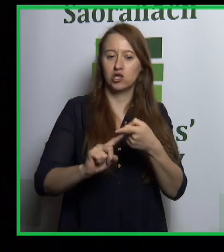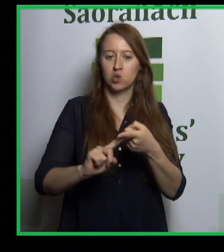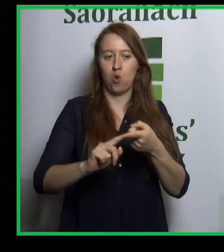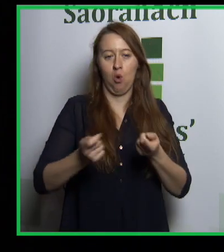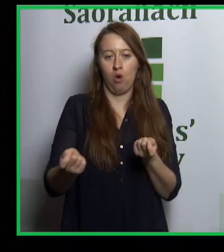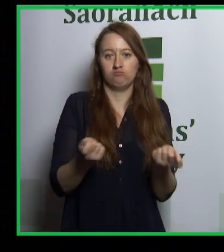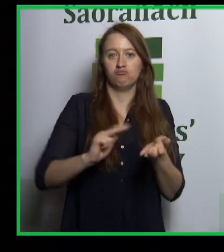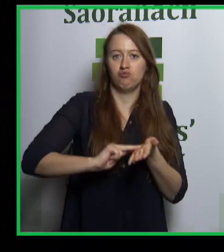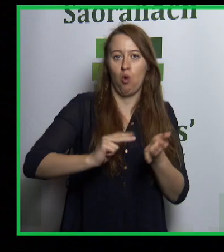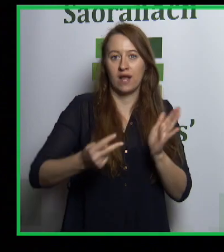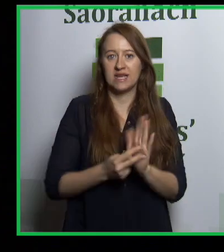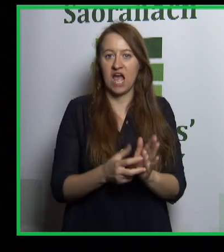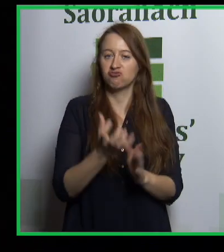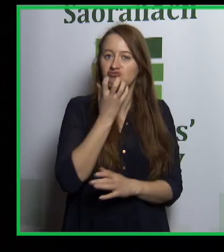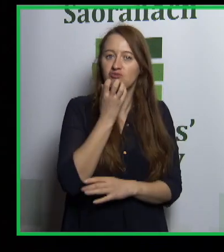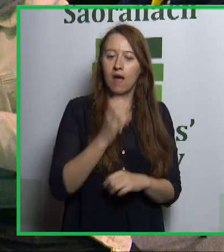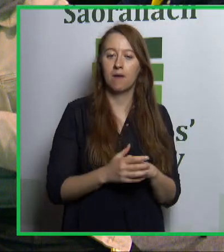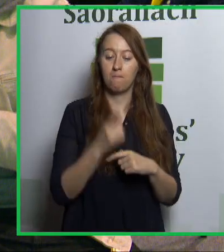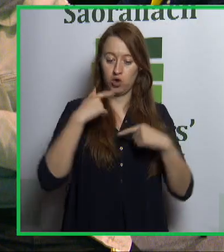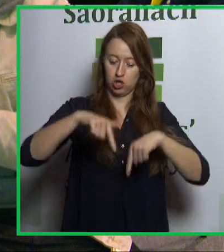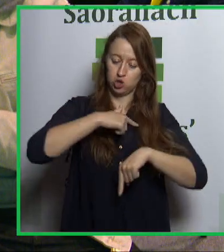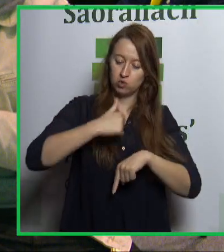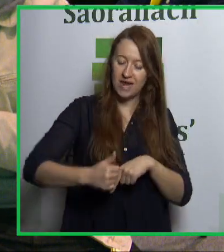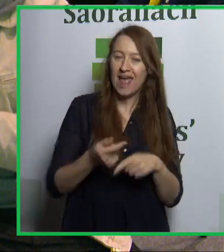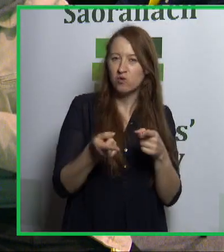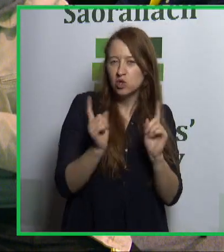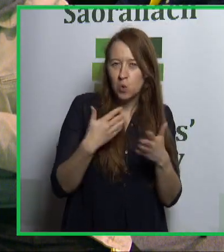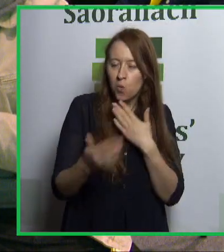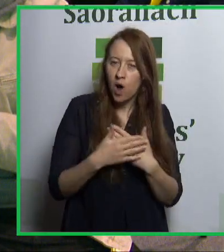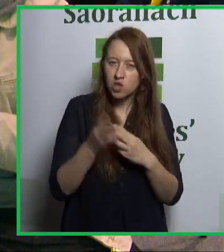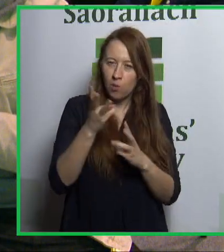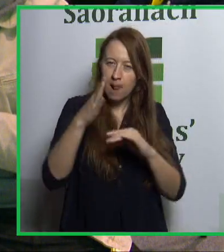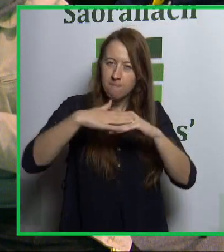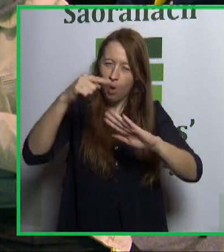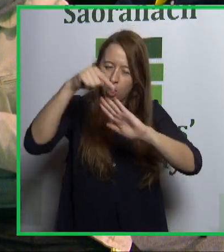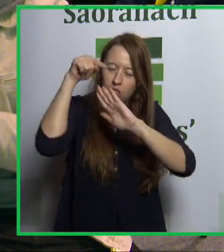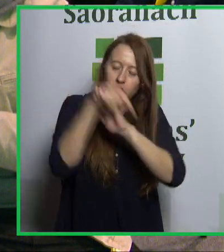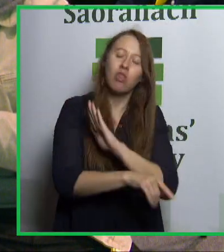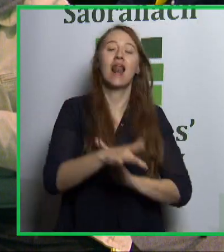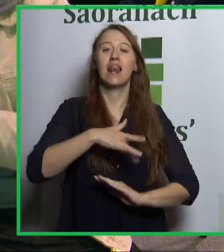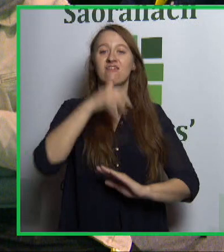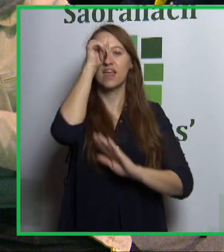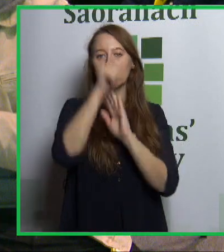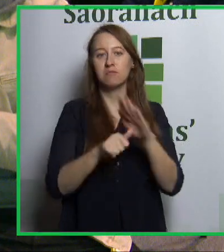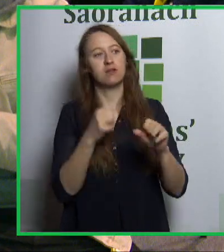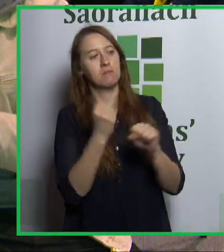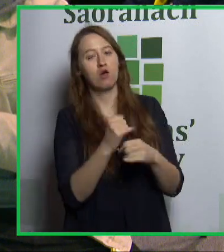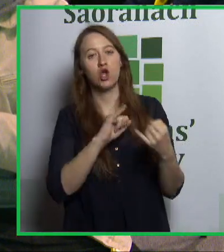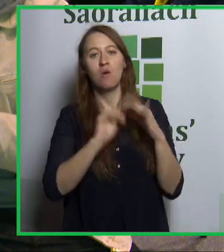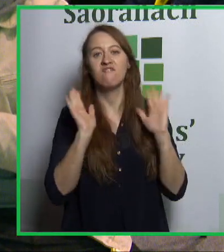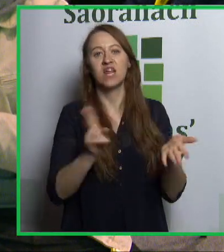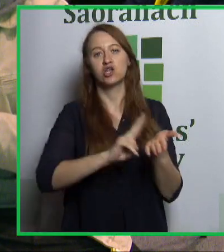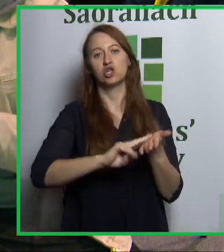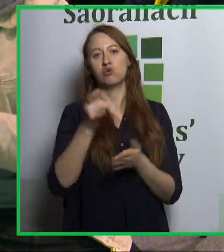Chairman has outlined, we're taking a much, much deeper dive into the lived experience of people who've used drugs, their family members, their communities,